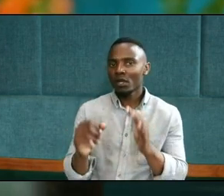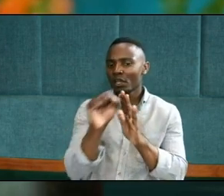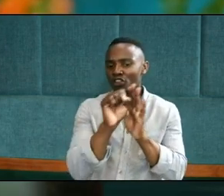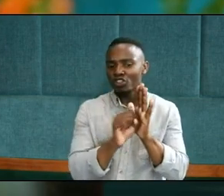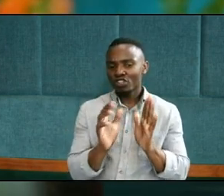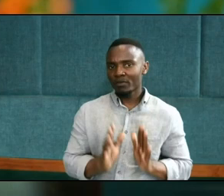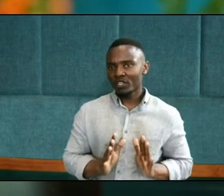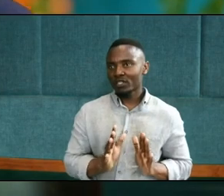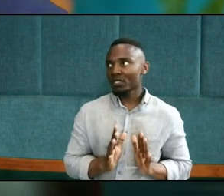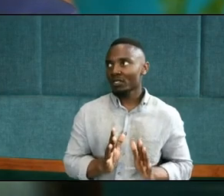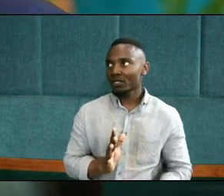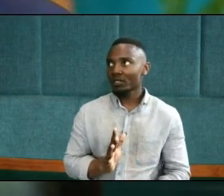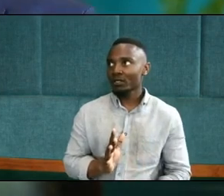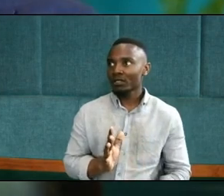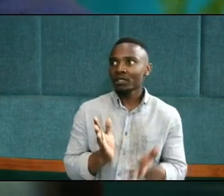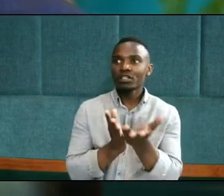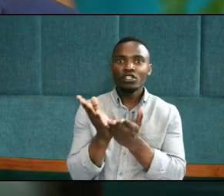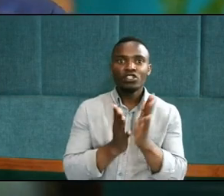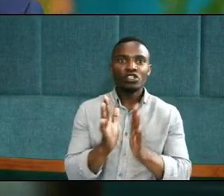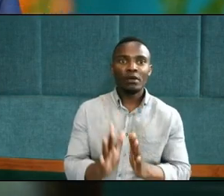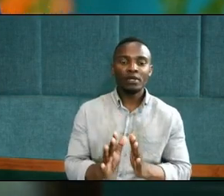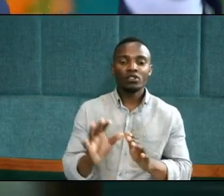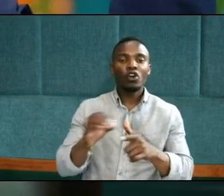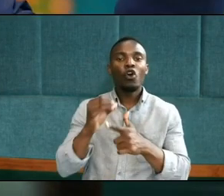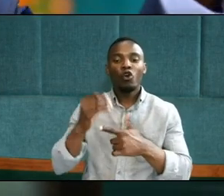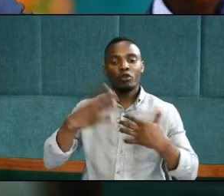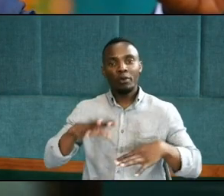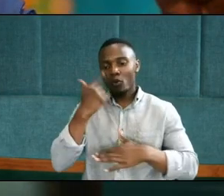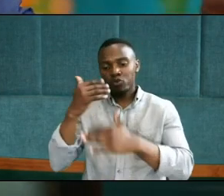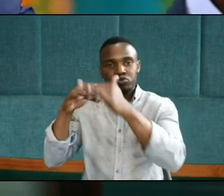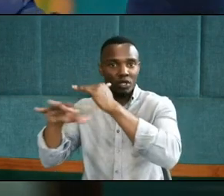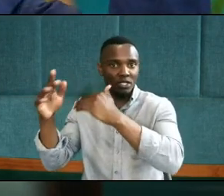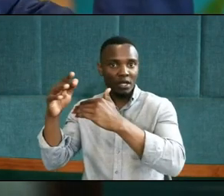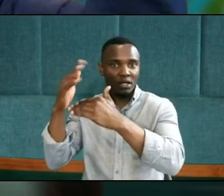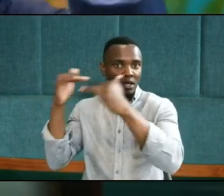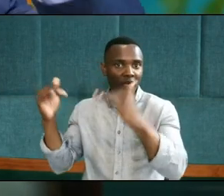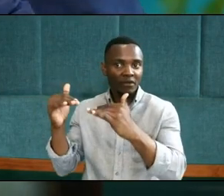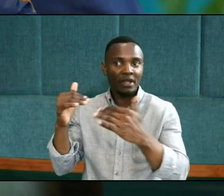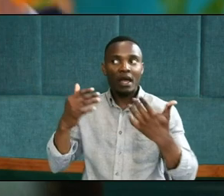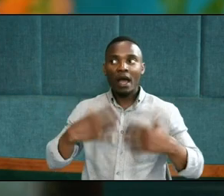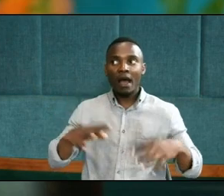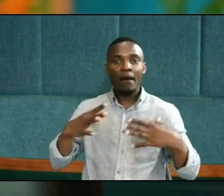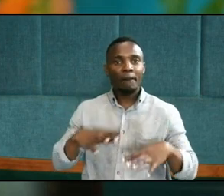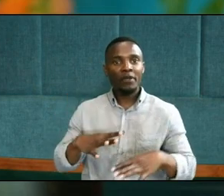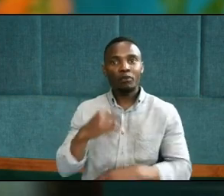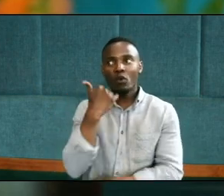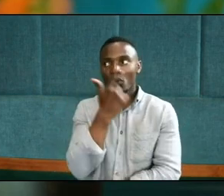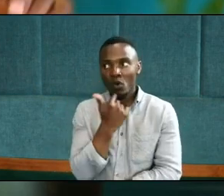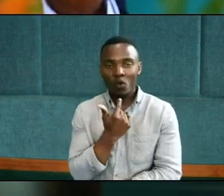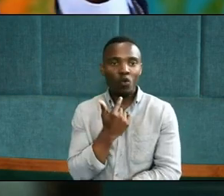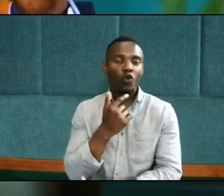they? The subjects or heirs of this kingdom are those who are described by Prophet